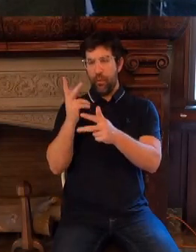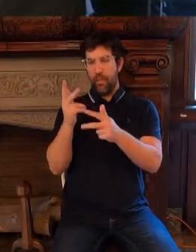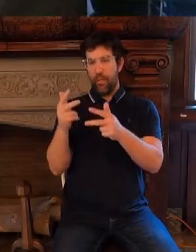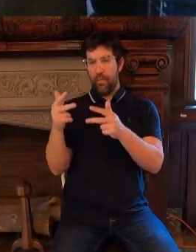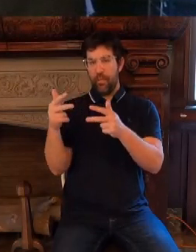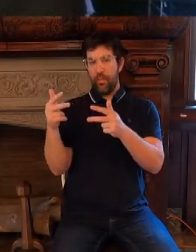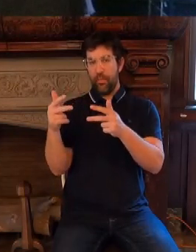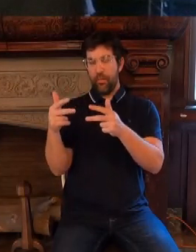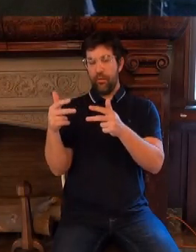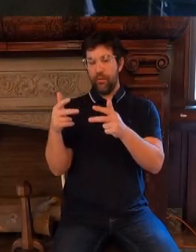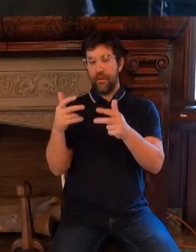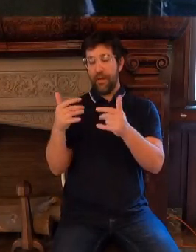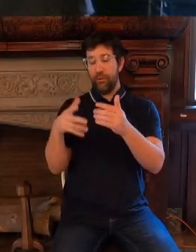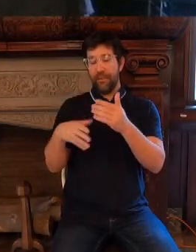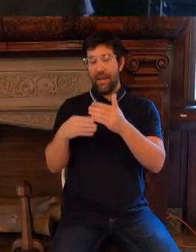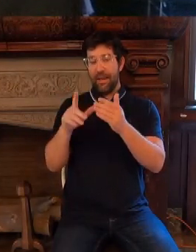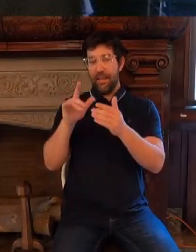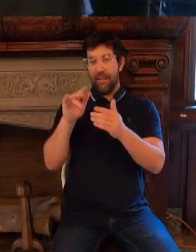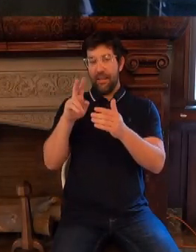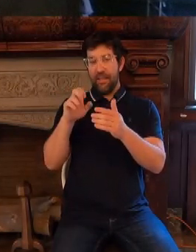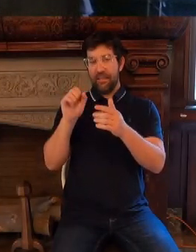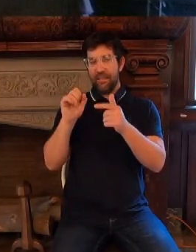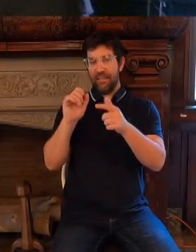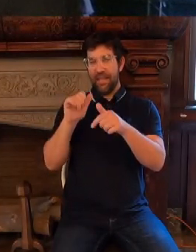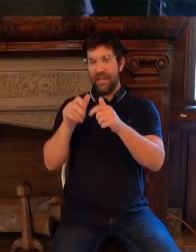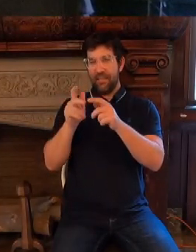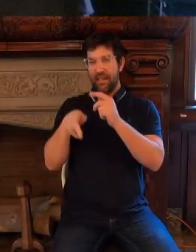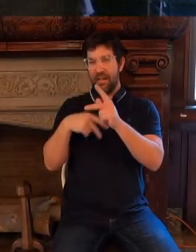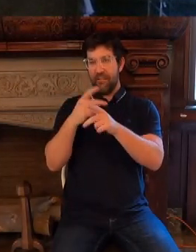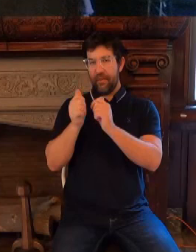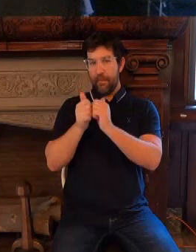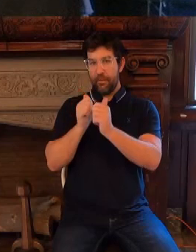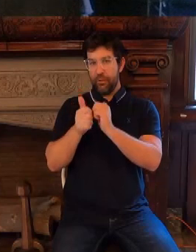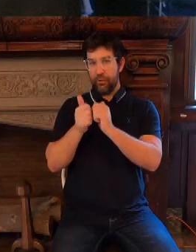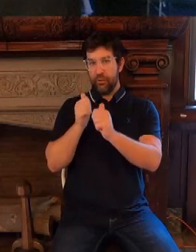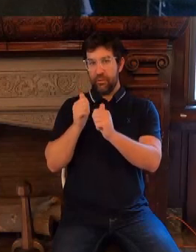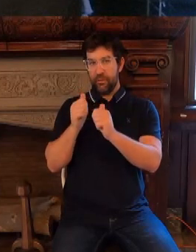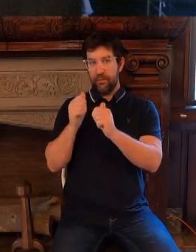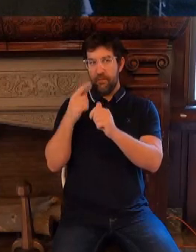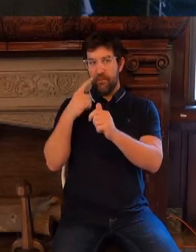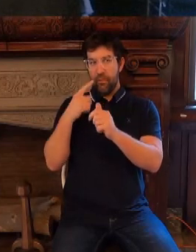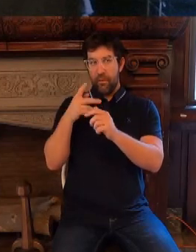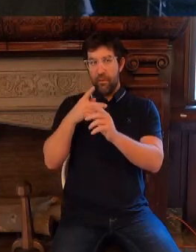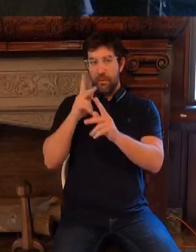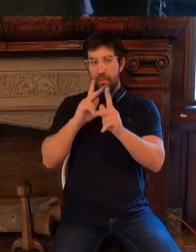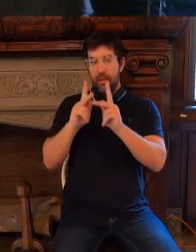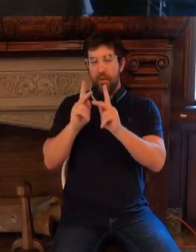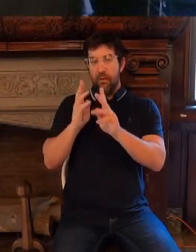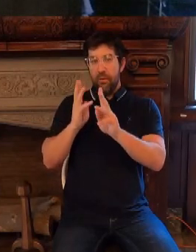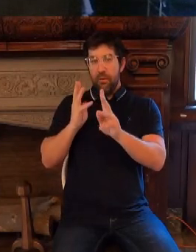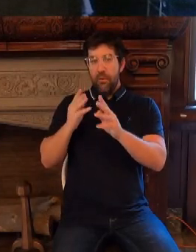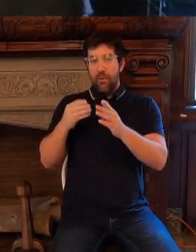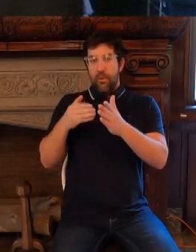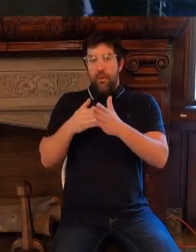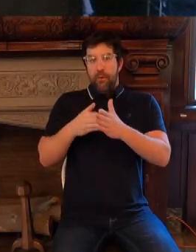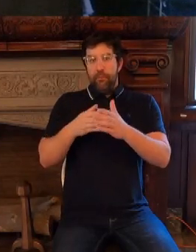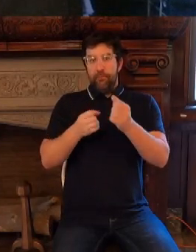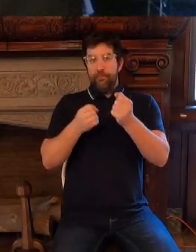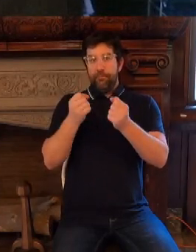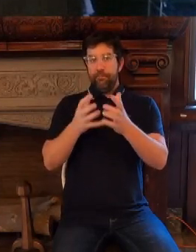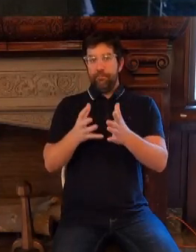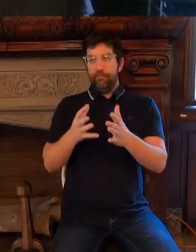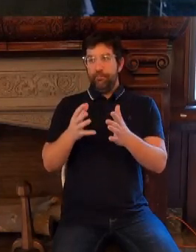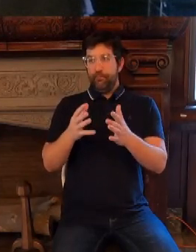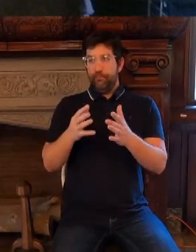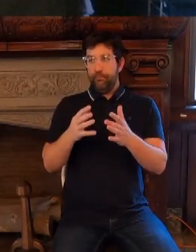one left, you're just adding lanes. And so it's that kind of competition that we go through in terms of pedestrian versus motorist.